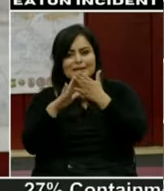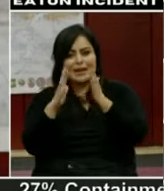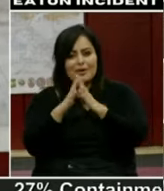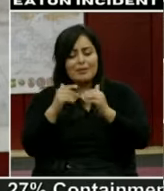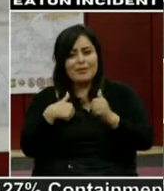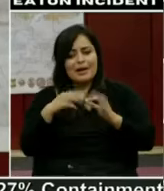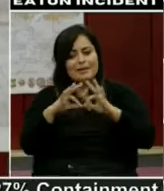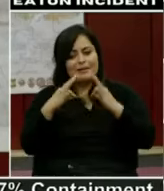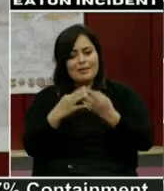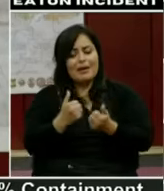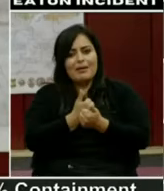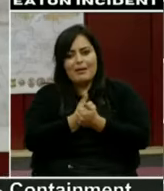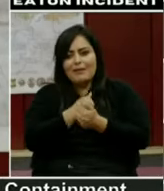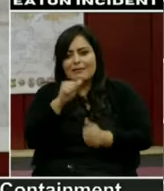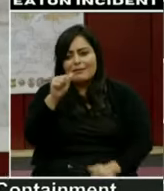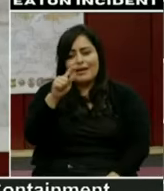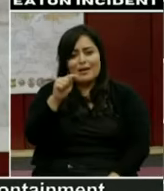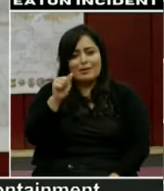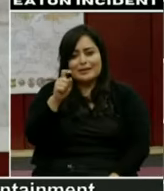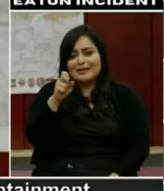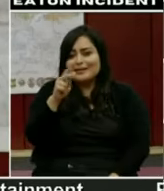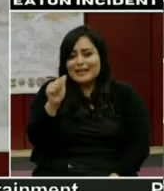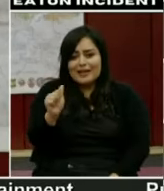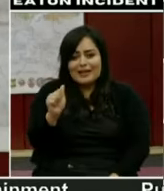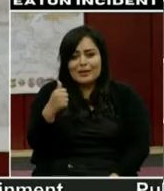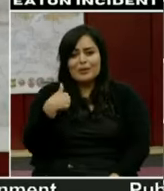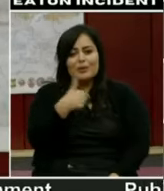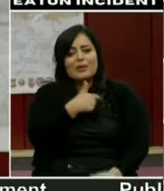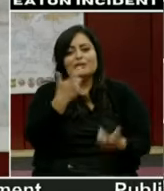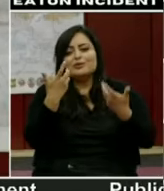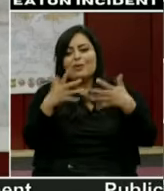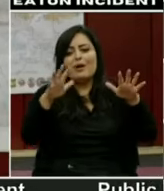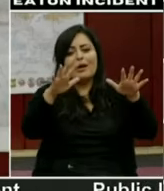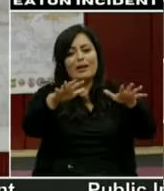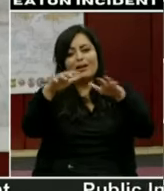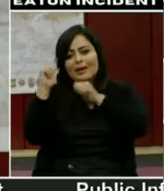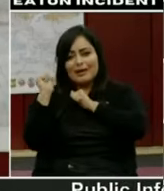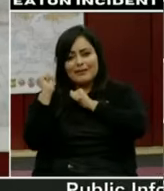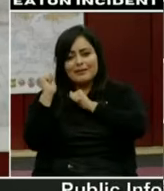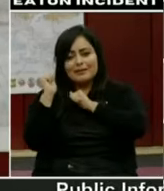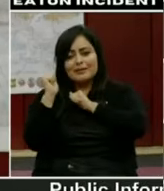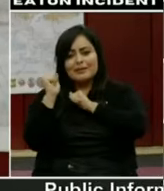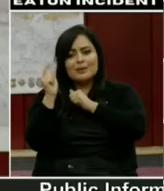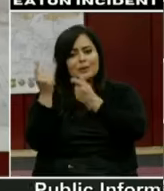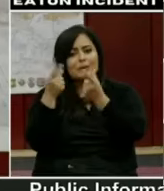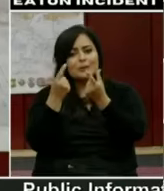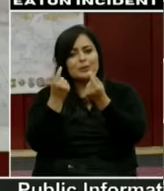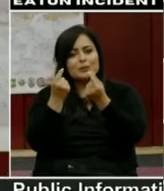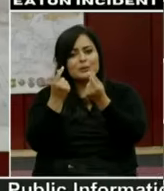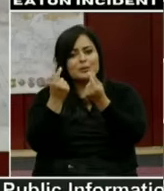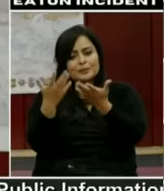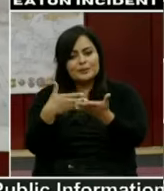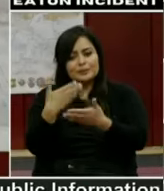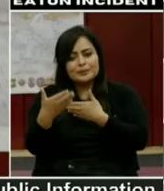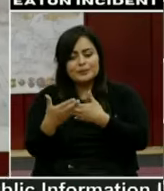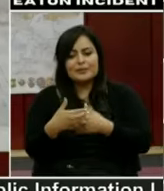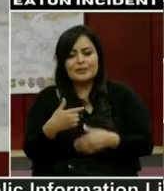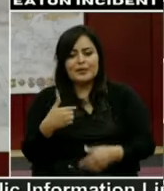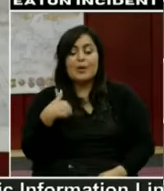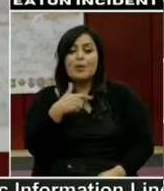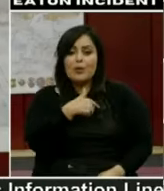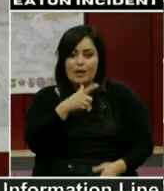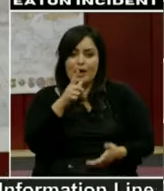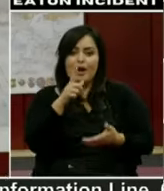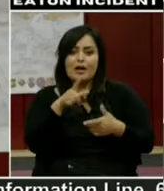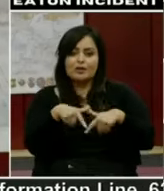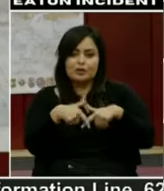loves Altadena. We don't want to leave. Is anything being done for renters? We are suspending